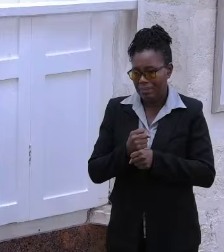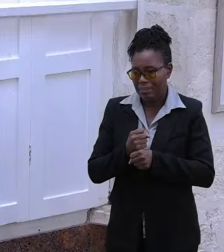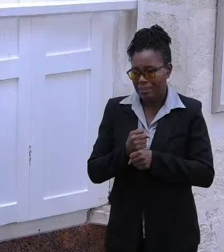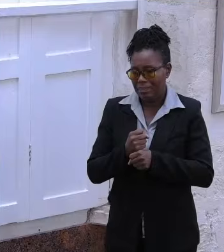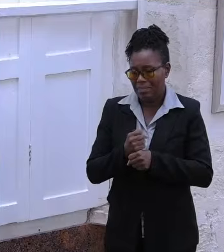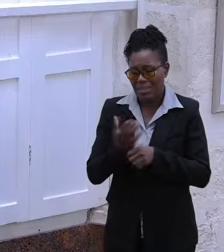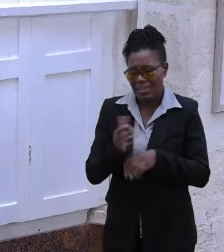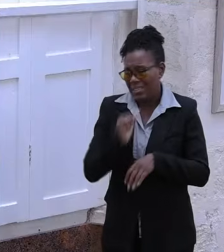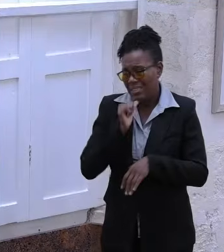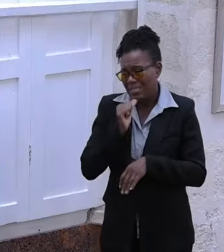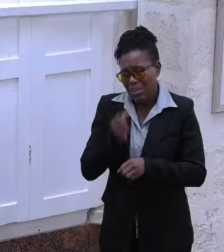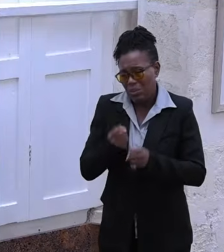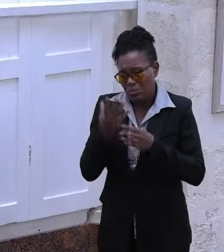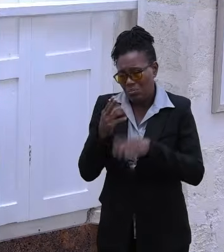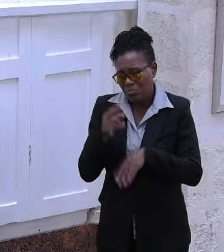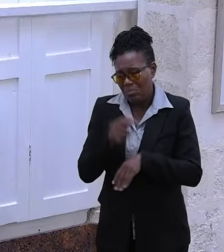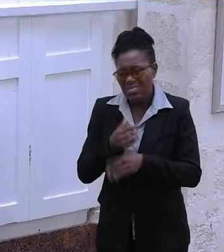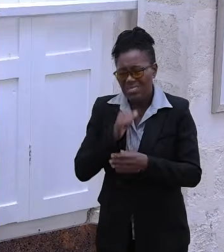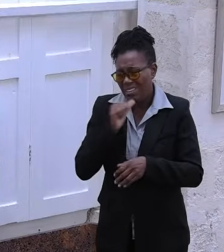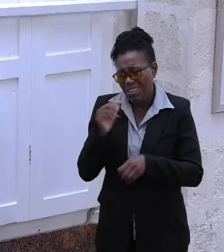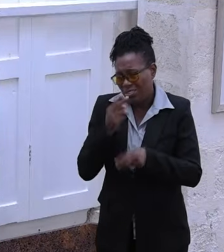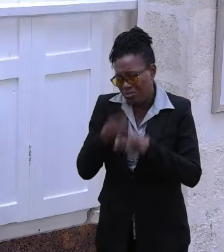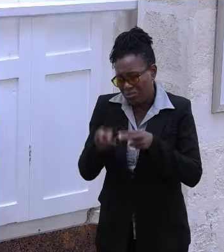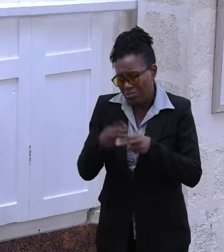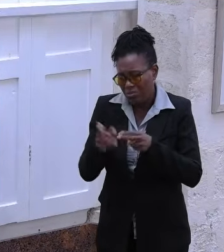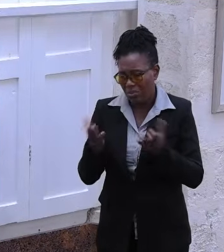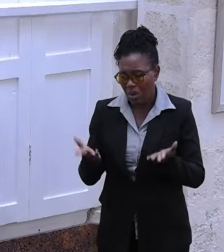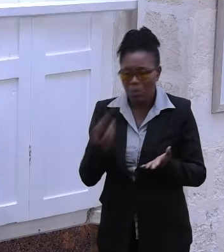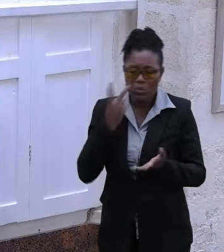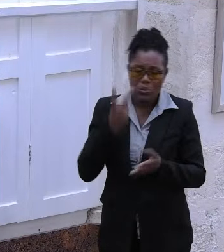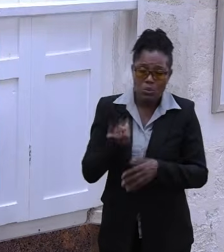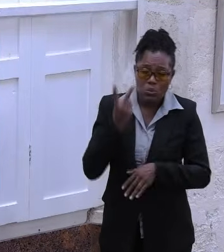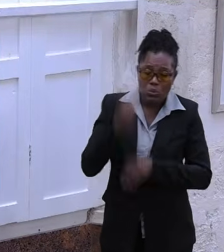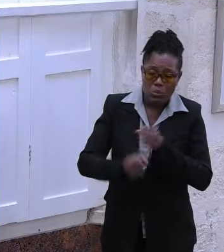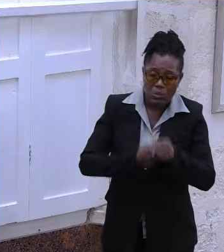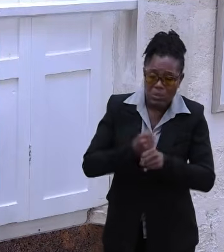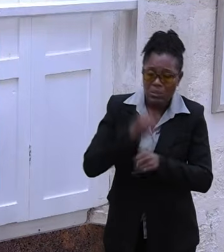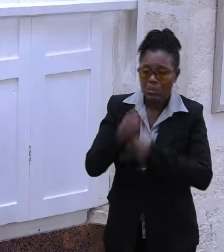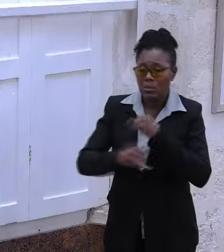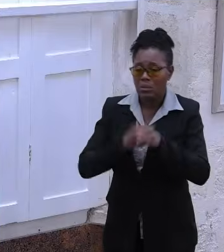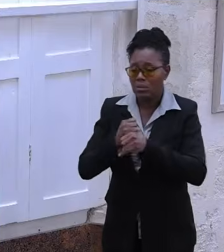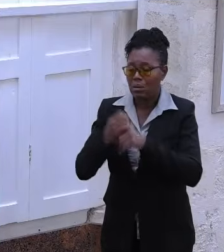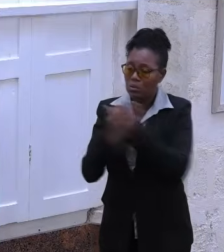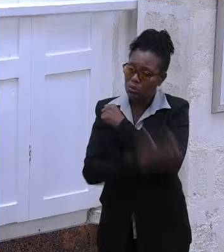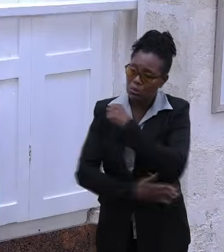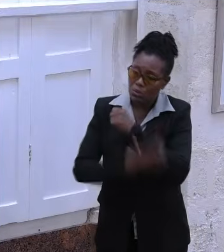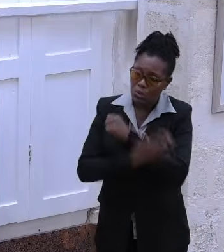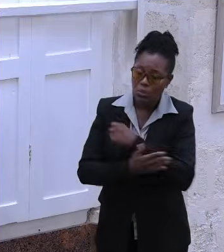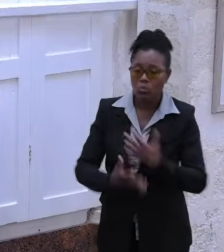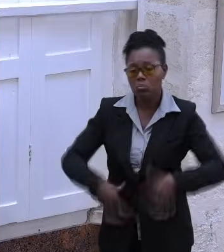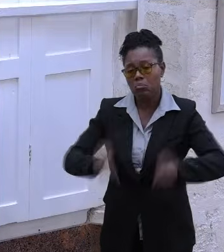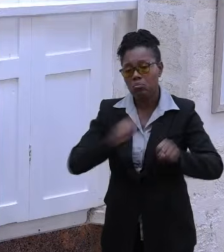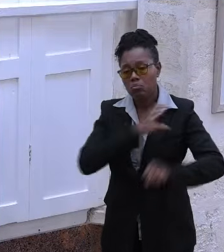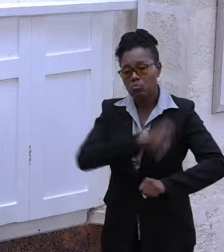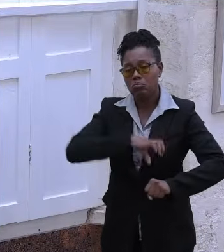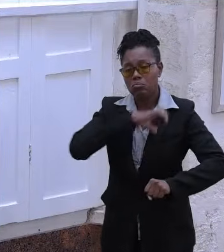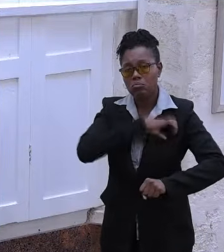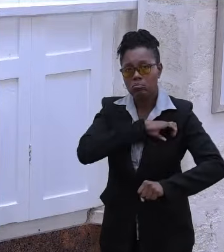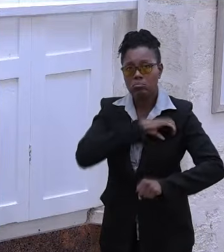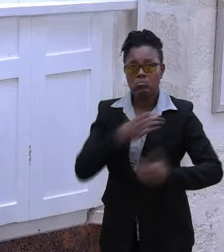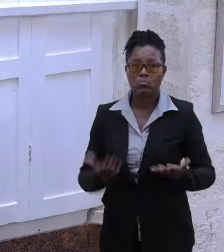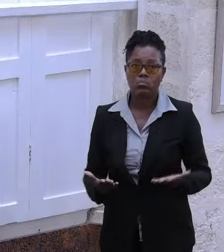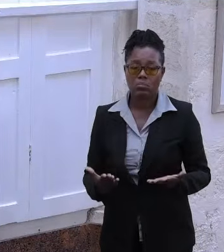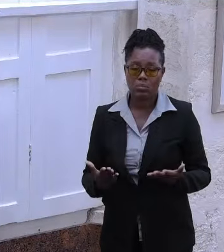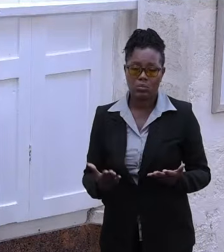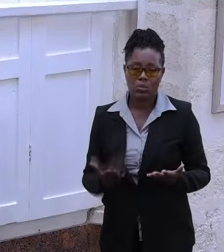not too short a time. We've seen 2 years in countries, international countries, for citizenship. So the